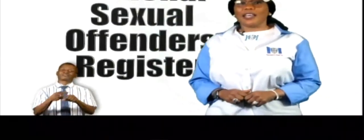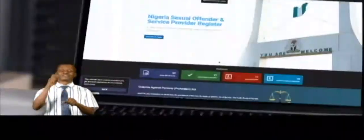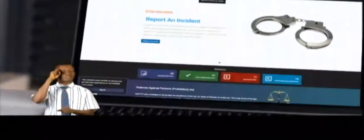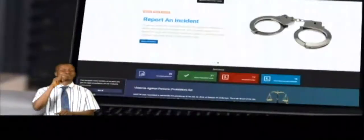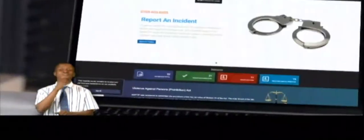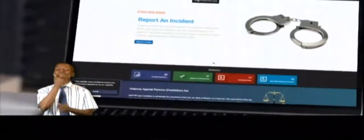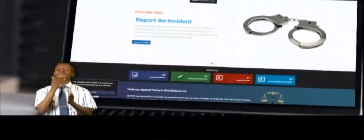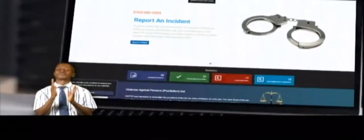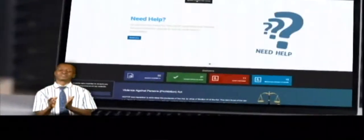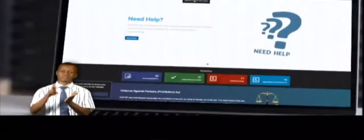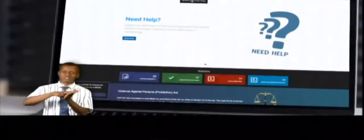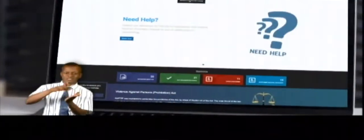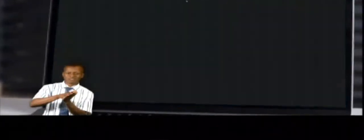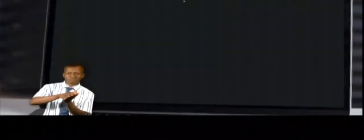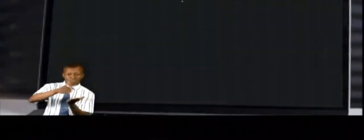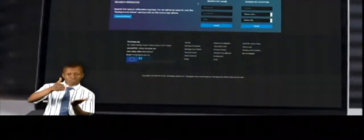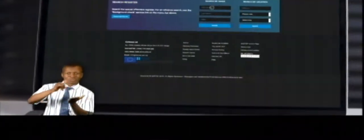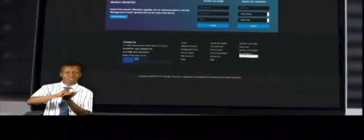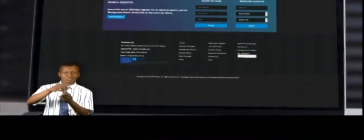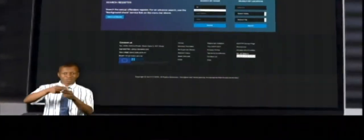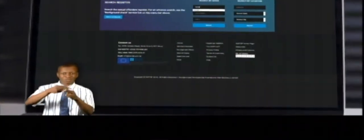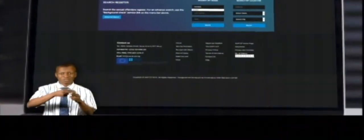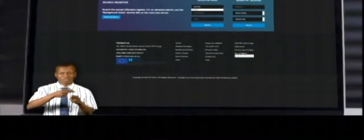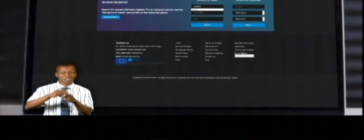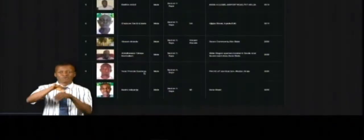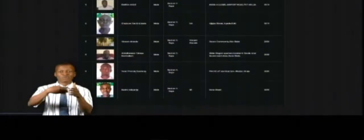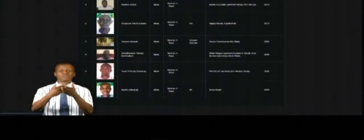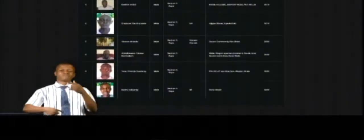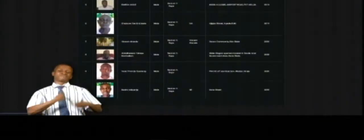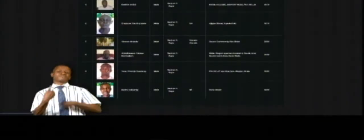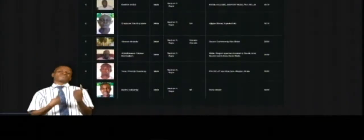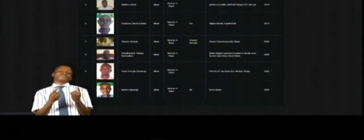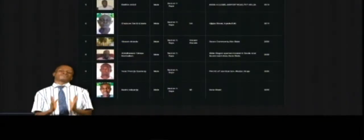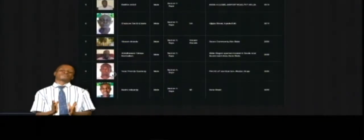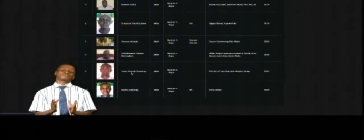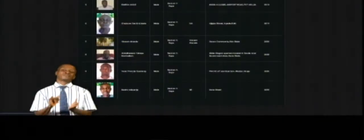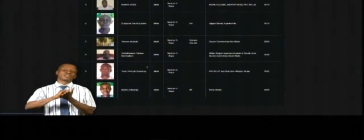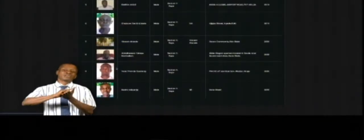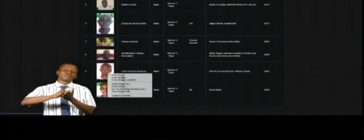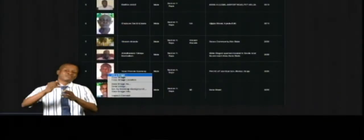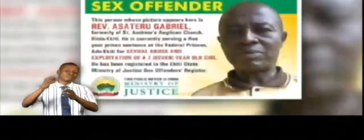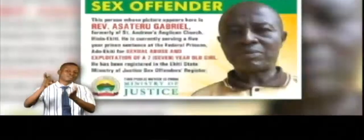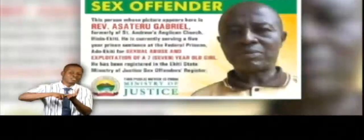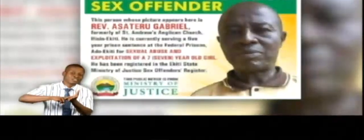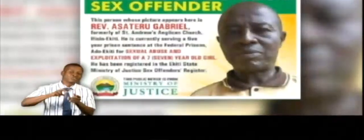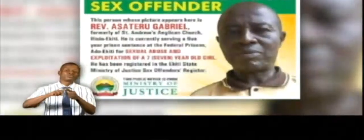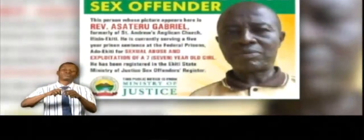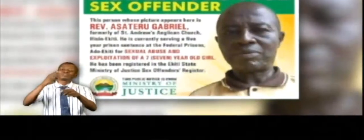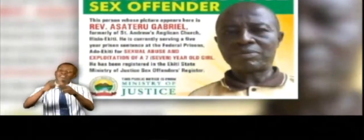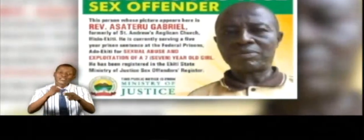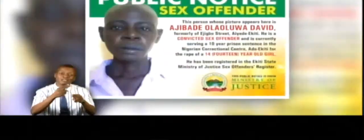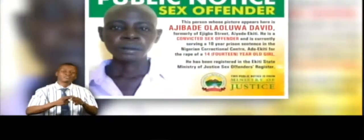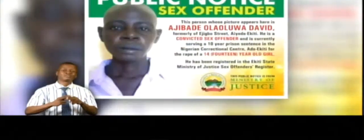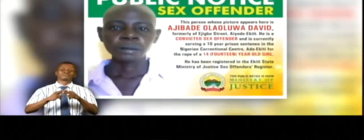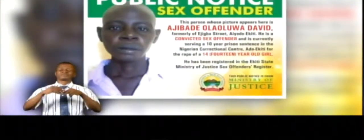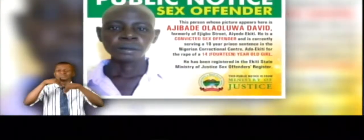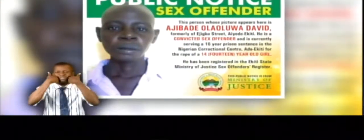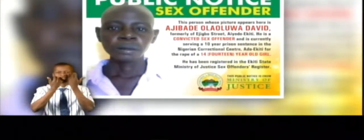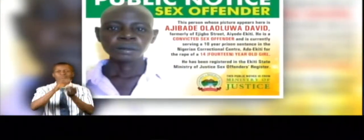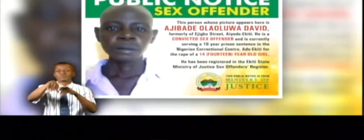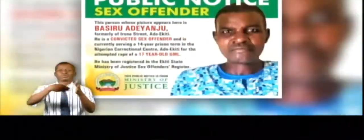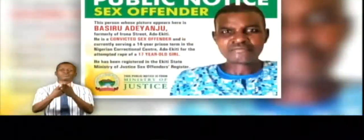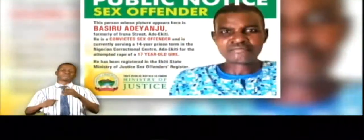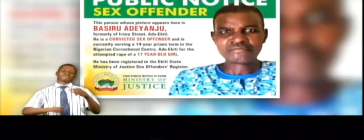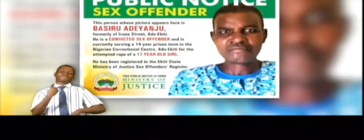Register, which records the names of all perpetrators. This register aims to name and shame all